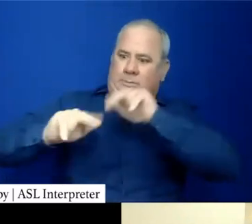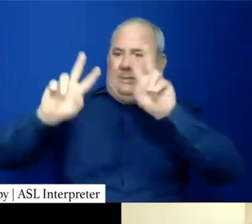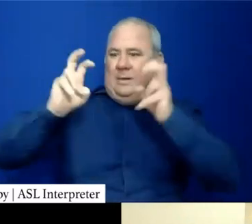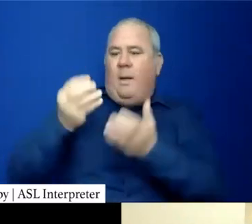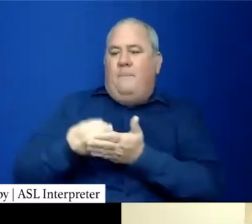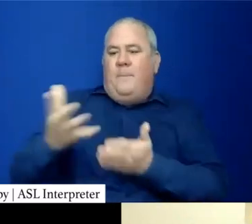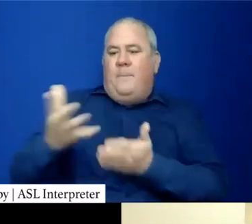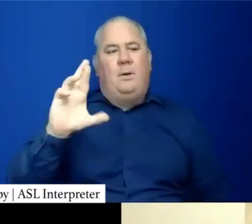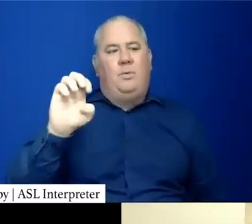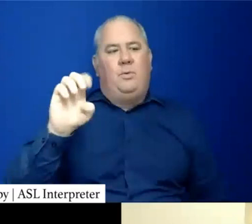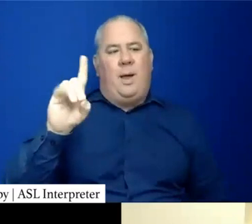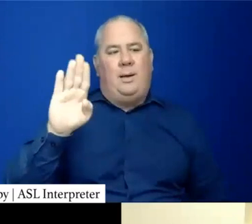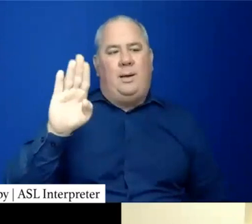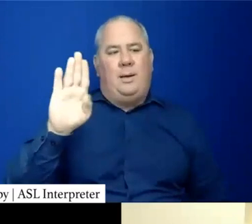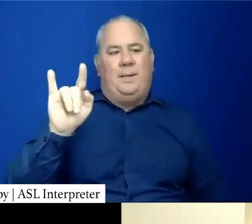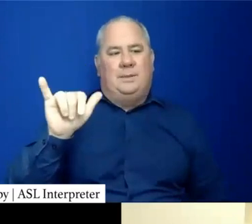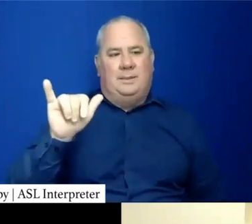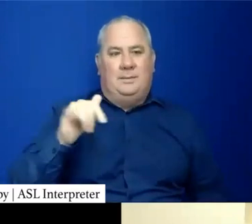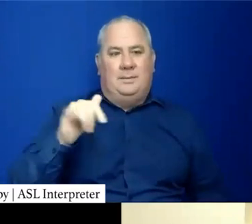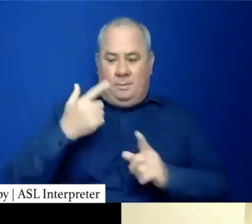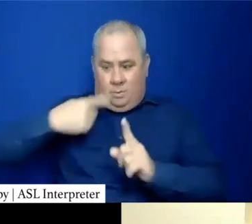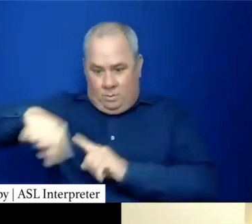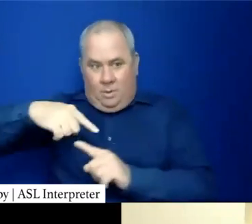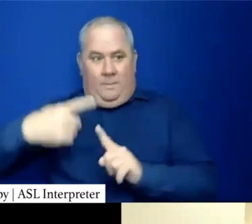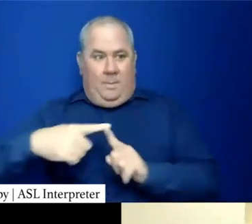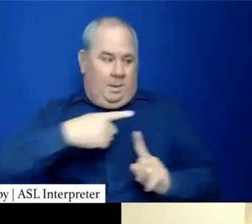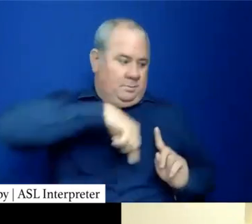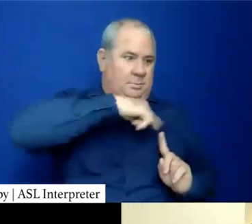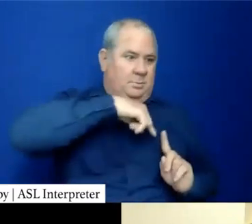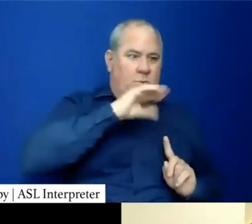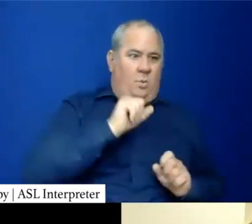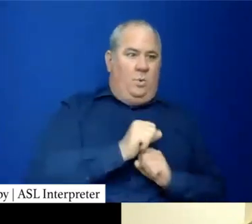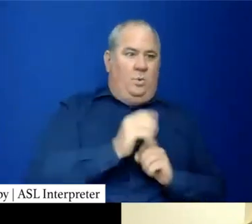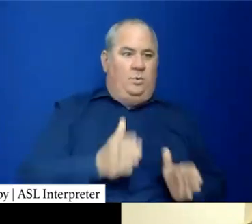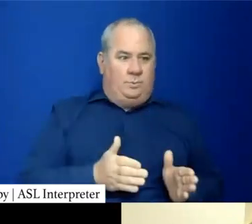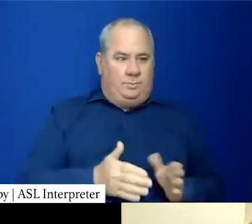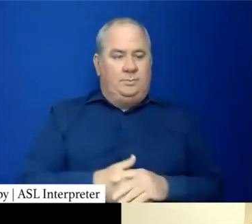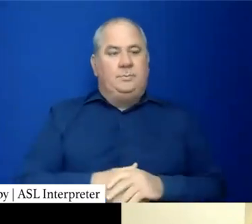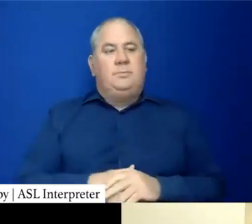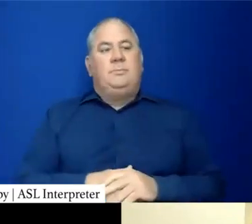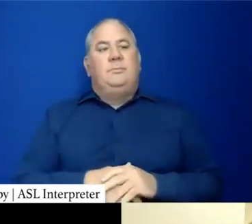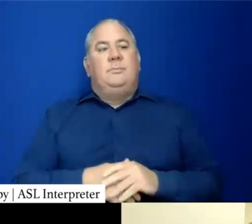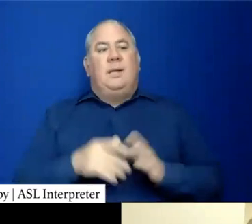can't get my work done on either side. Mm-hmm. And when you're talking about care rationing, that was one